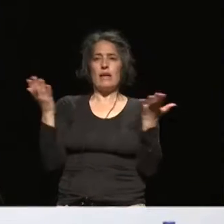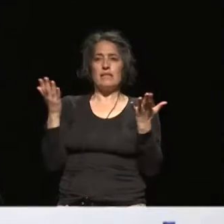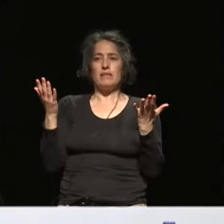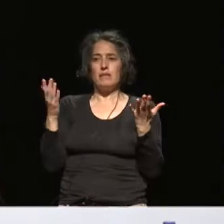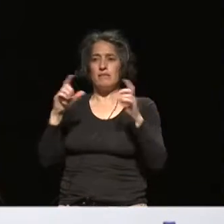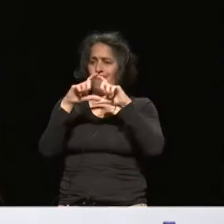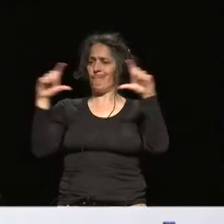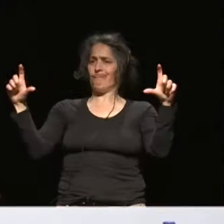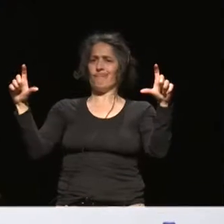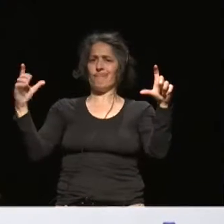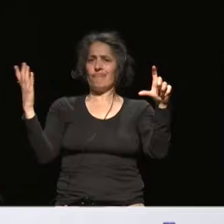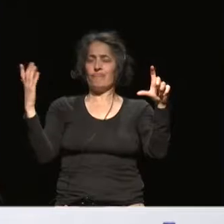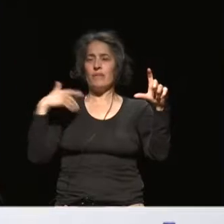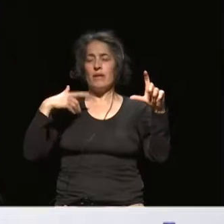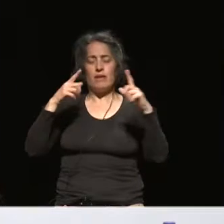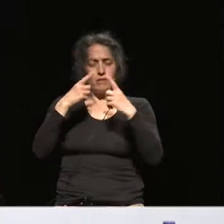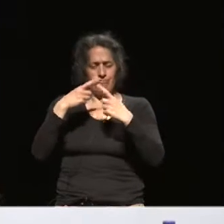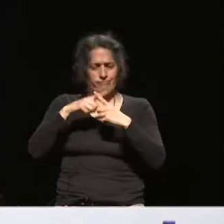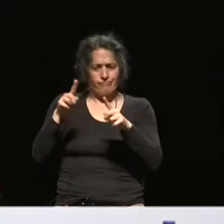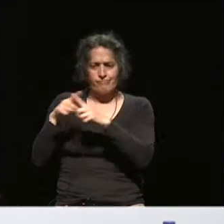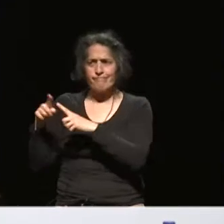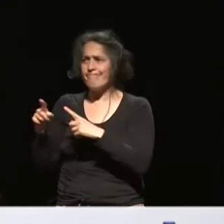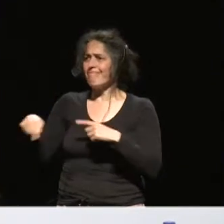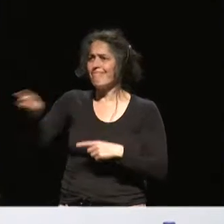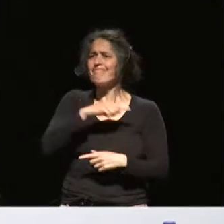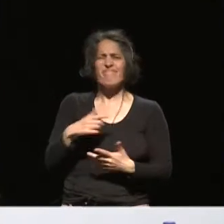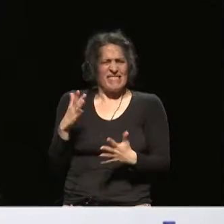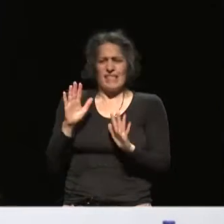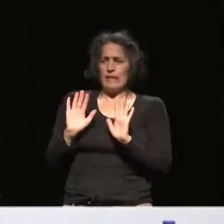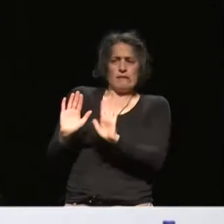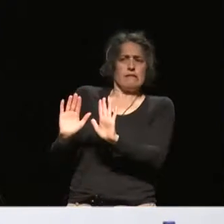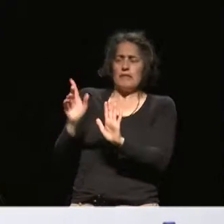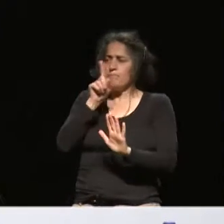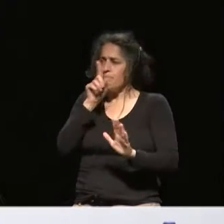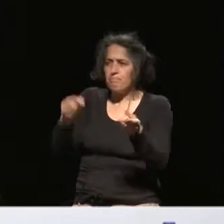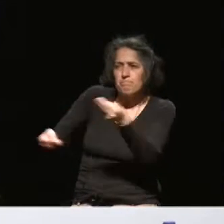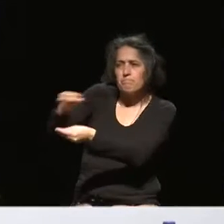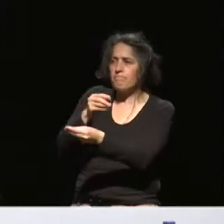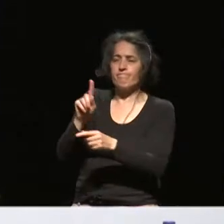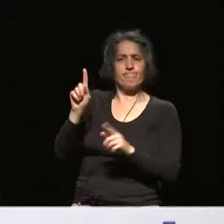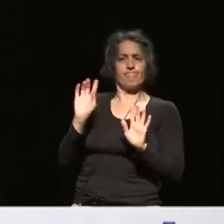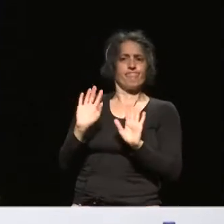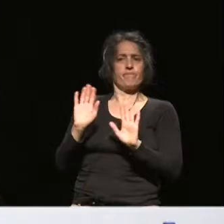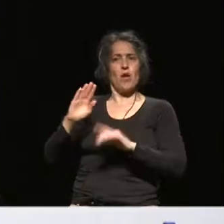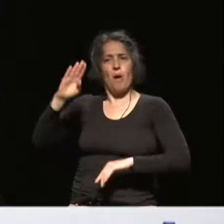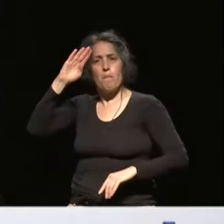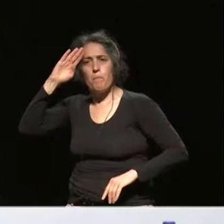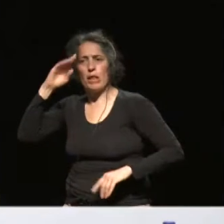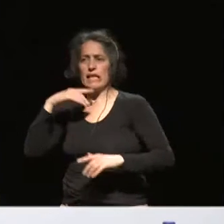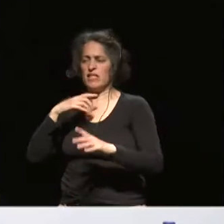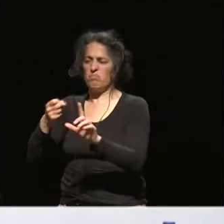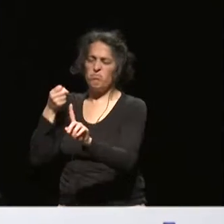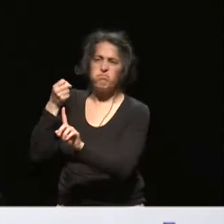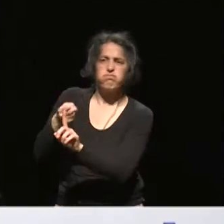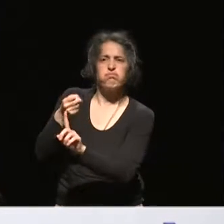is anti-corruption. We need to improve transparency and accountability, reduce police brutality, make money laundering much more